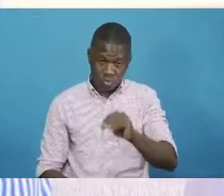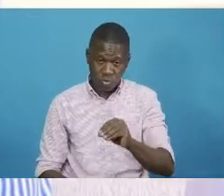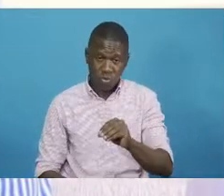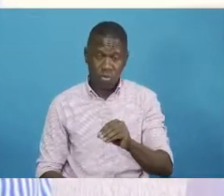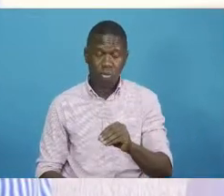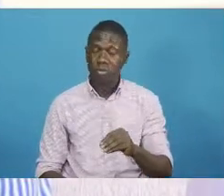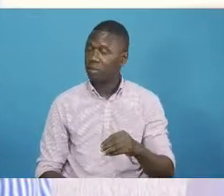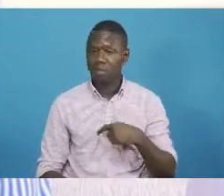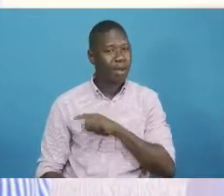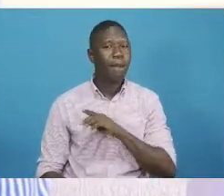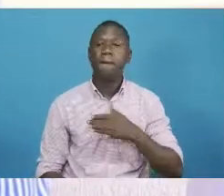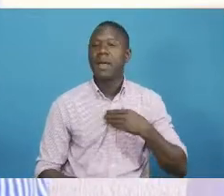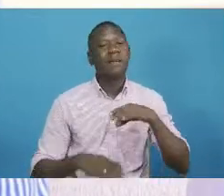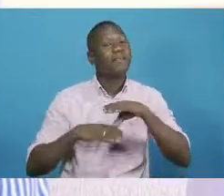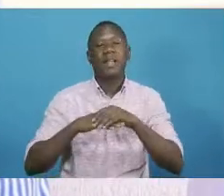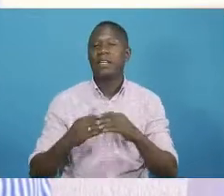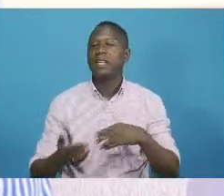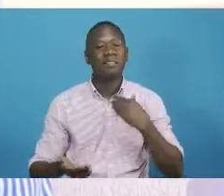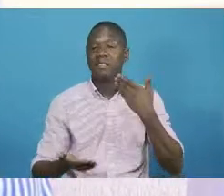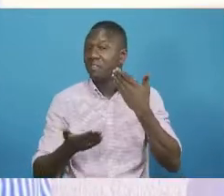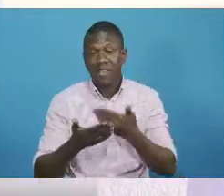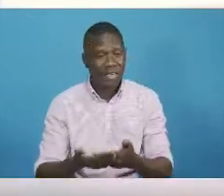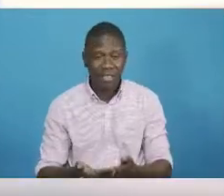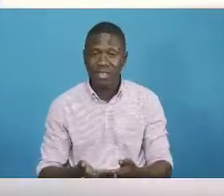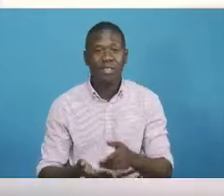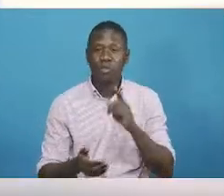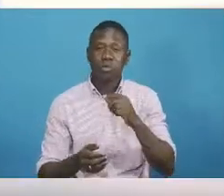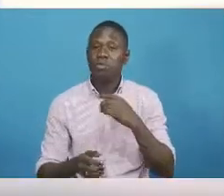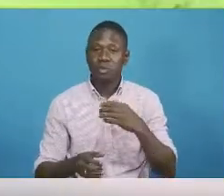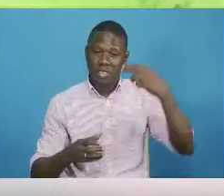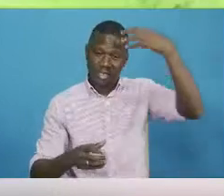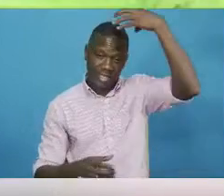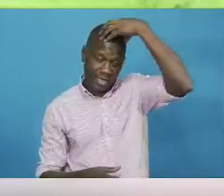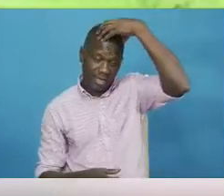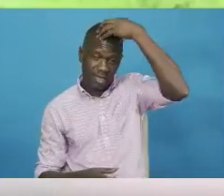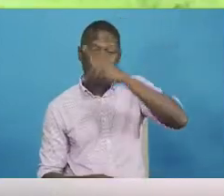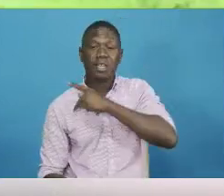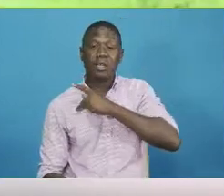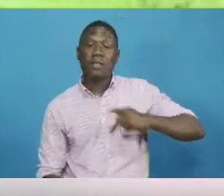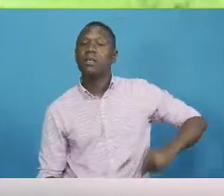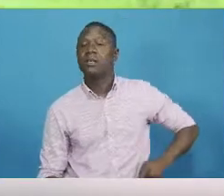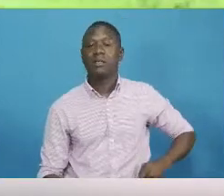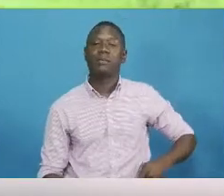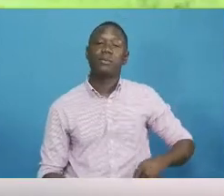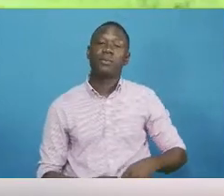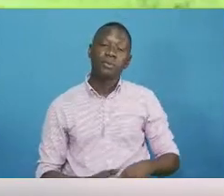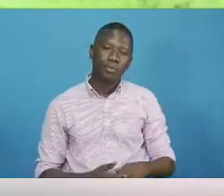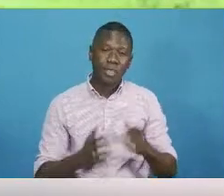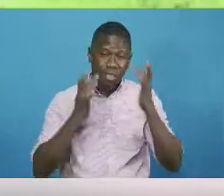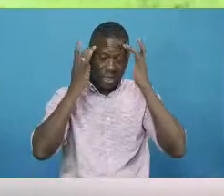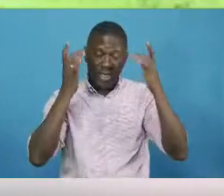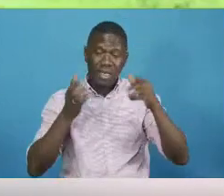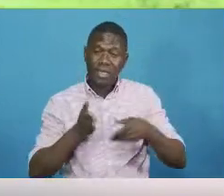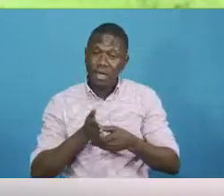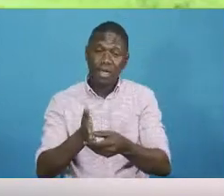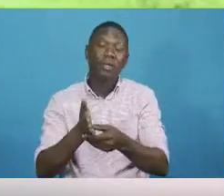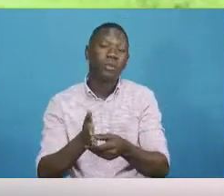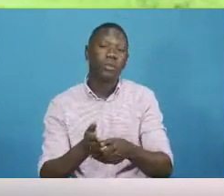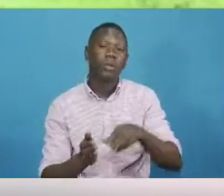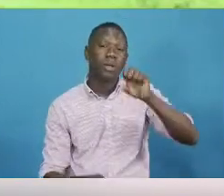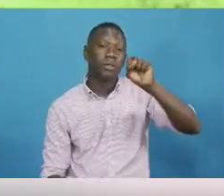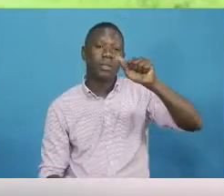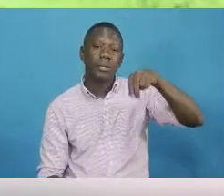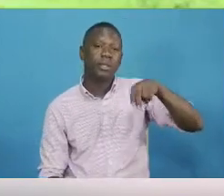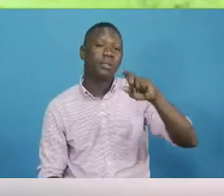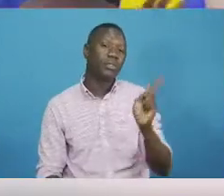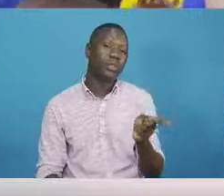my friend, at the end of the day, you will be crowned the king. The technical director of the Gambia Football Federation, Sang John Dong,